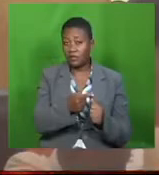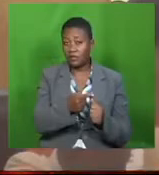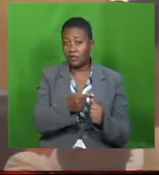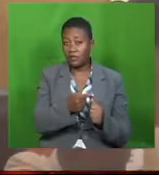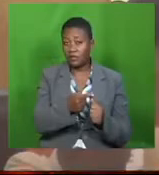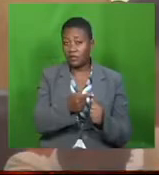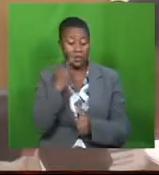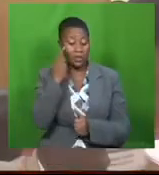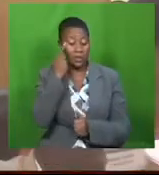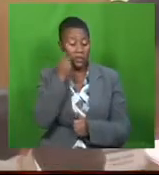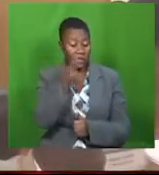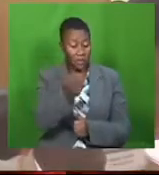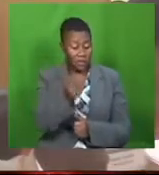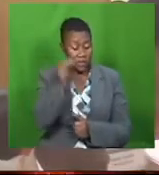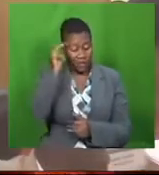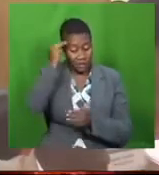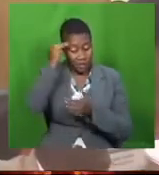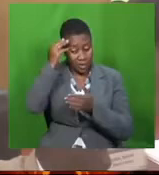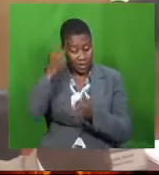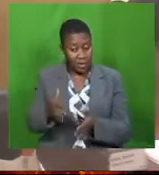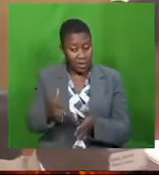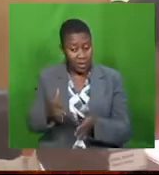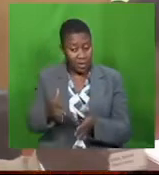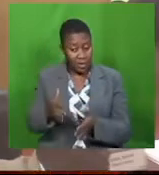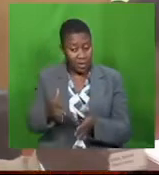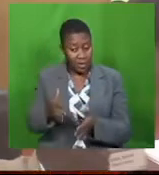no e free over